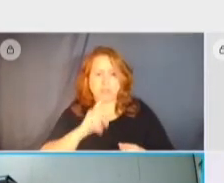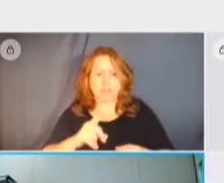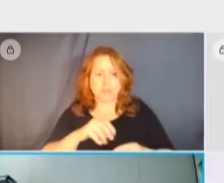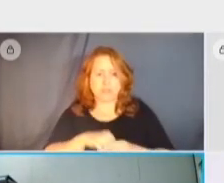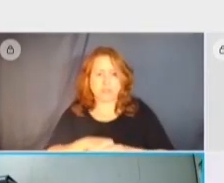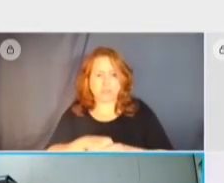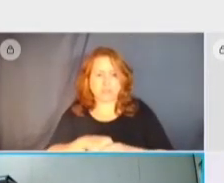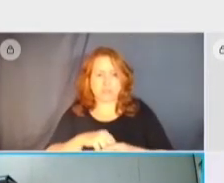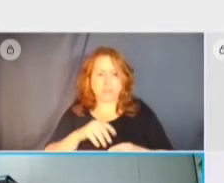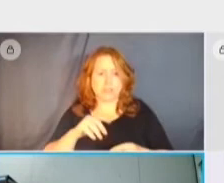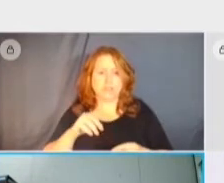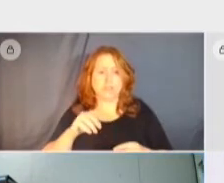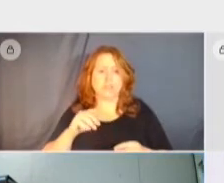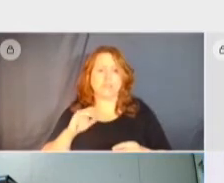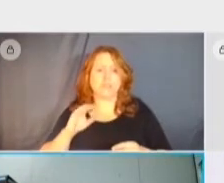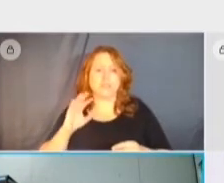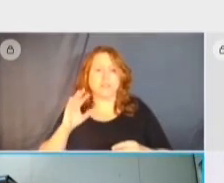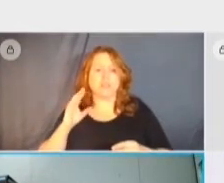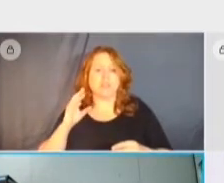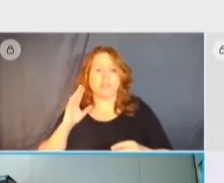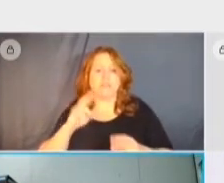on the heels of the very favorable